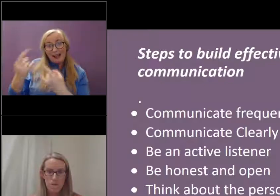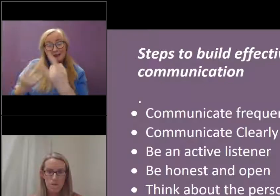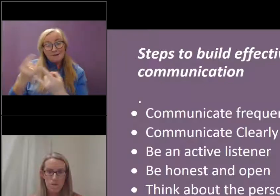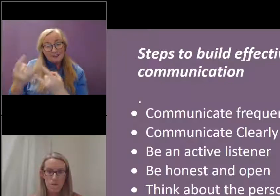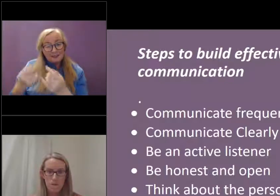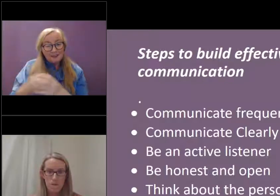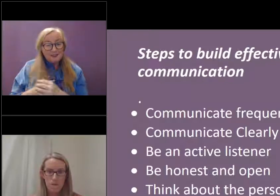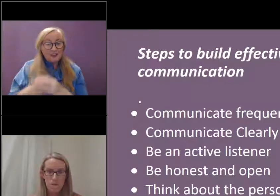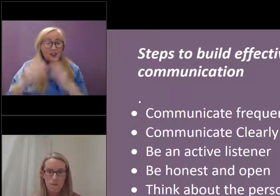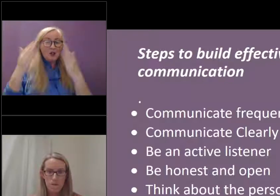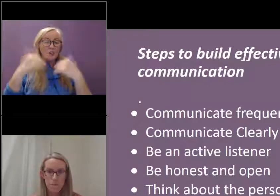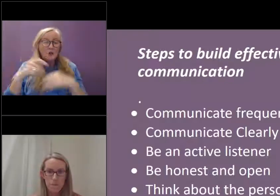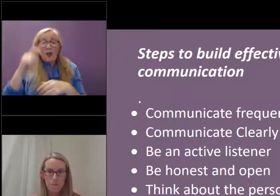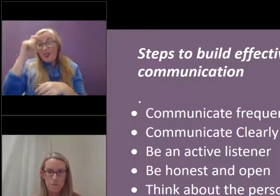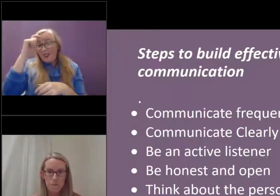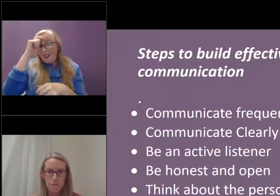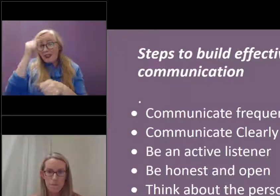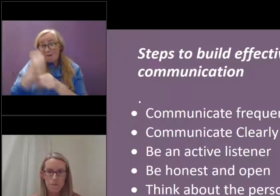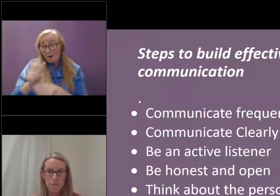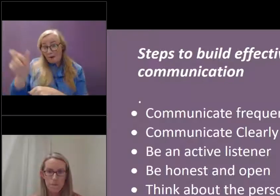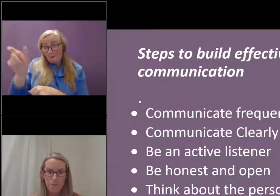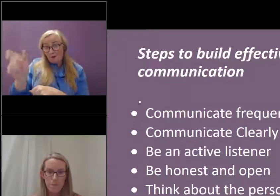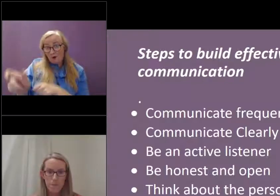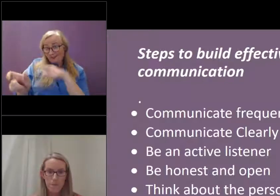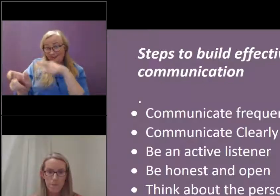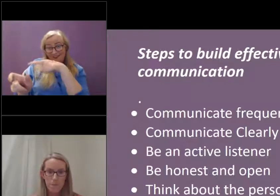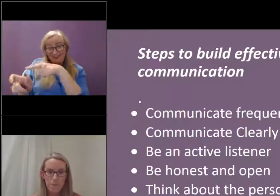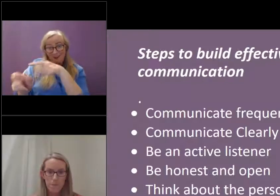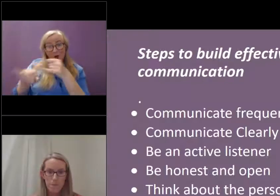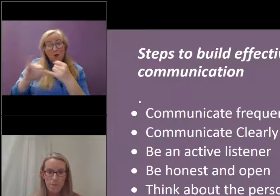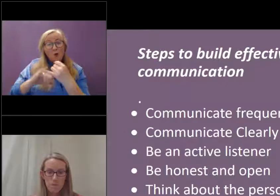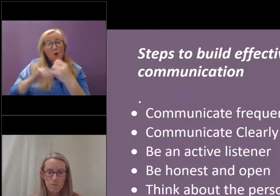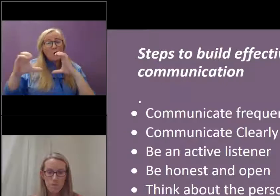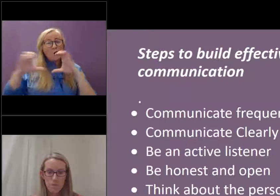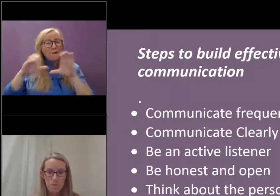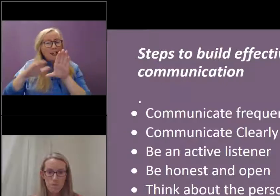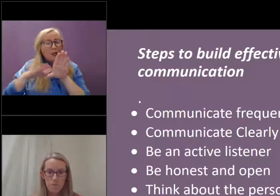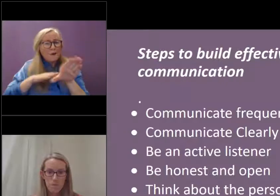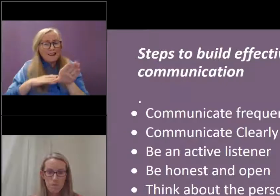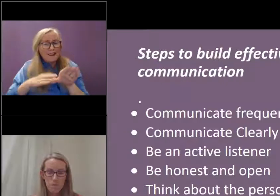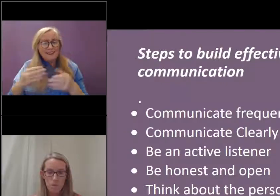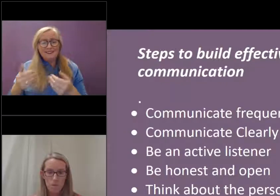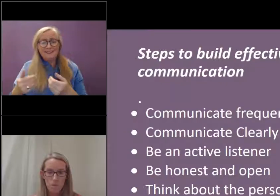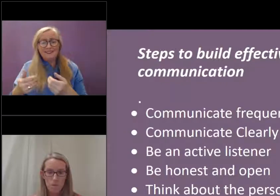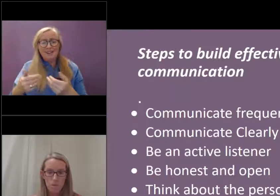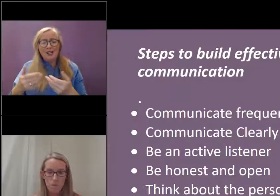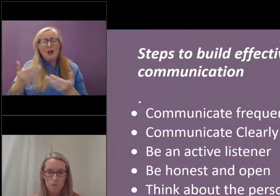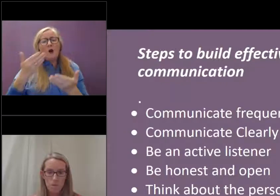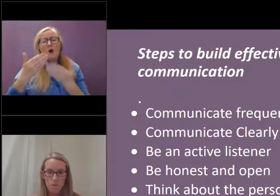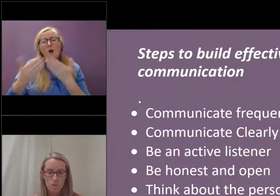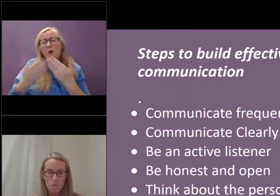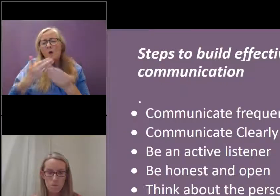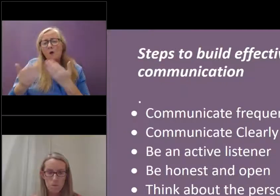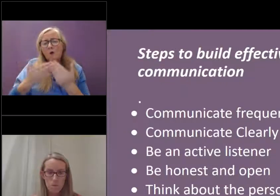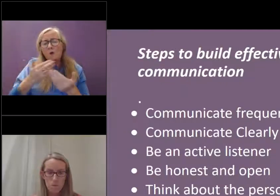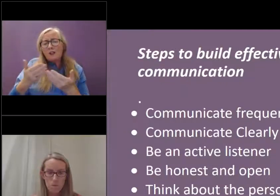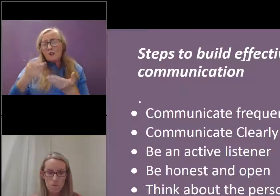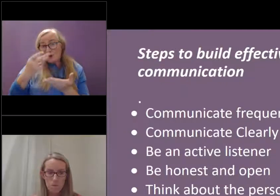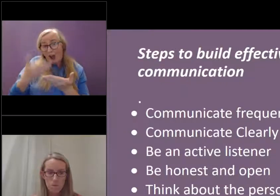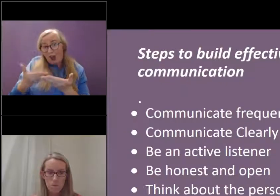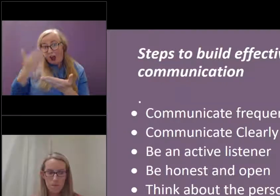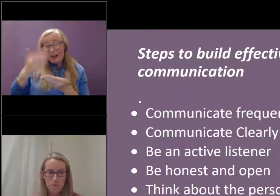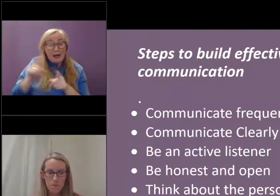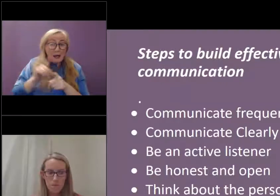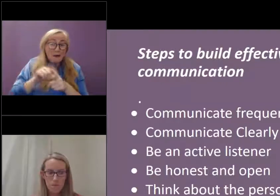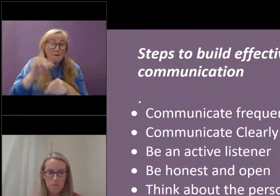Thinking about the person who you're communicating with, how do they, what you're learning about how they communicate. Is there a time of day